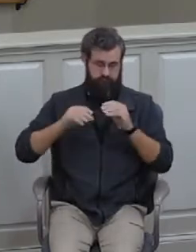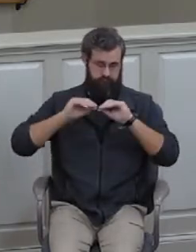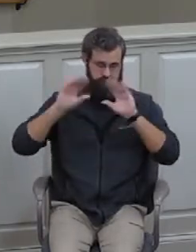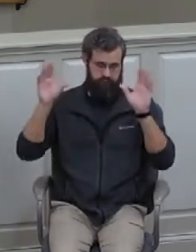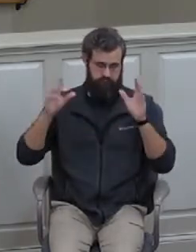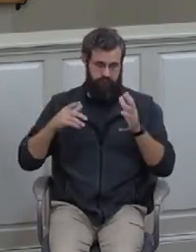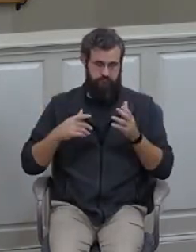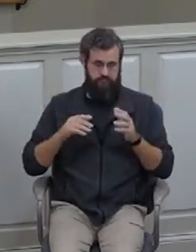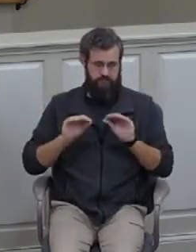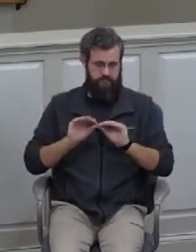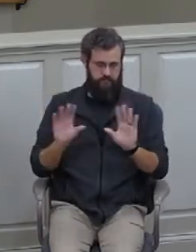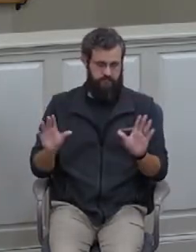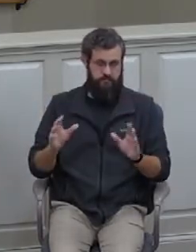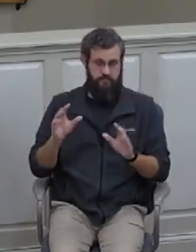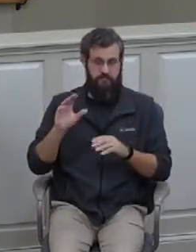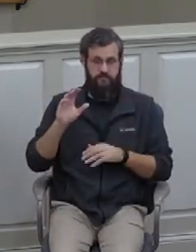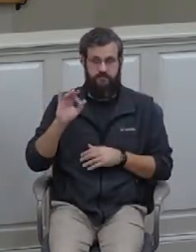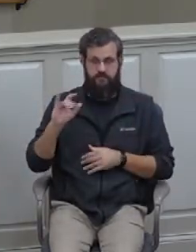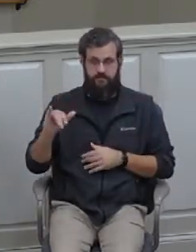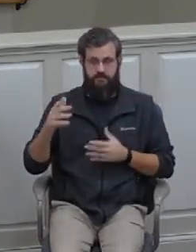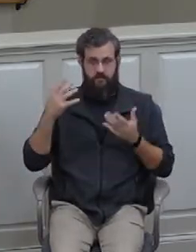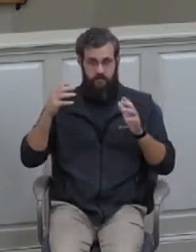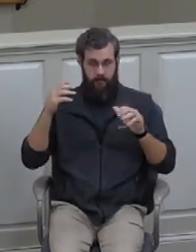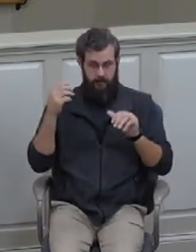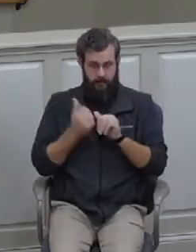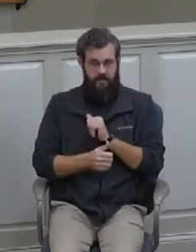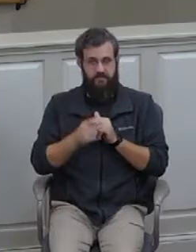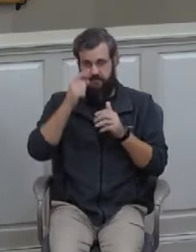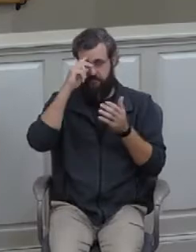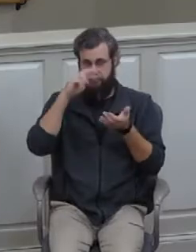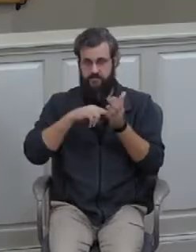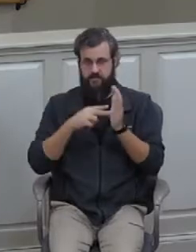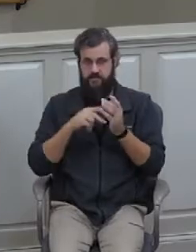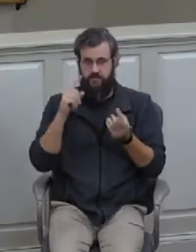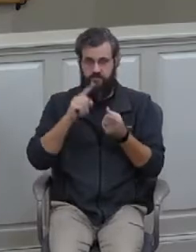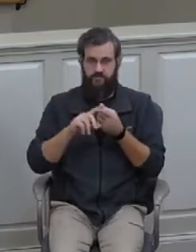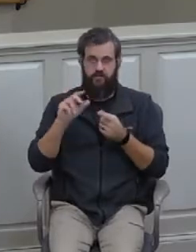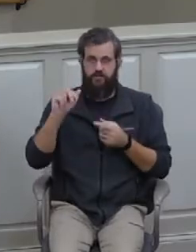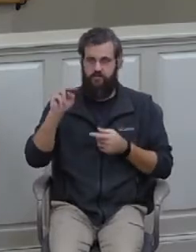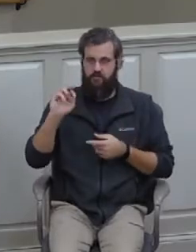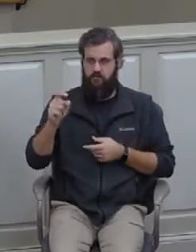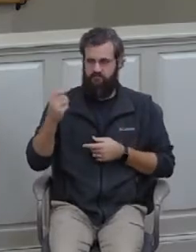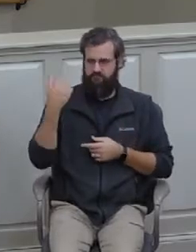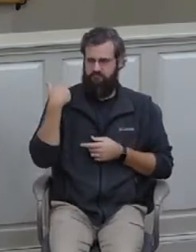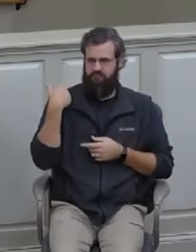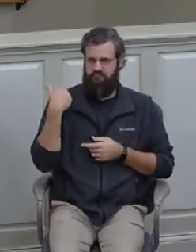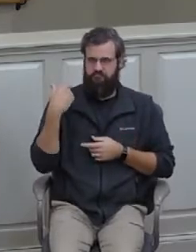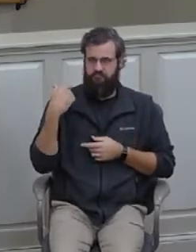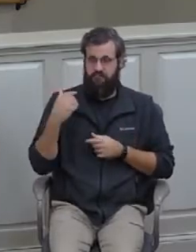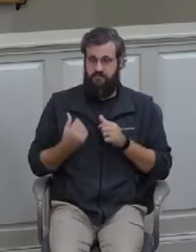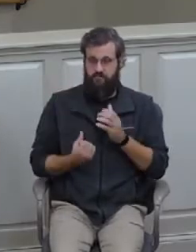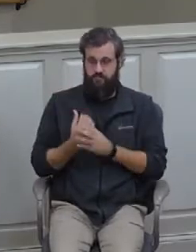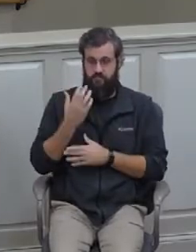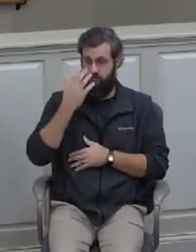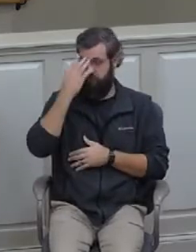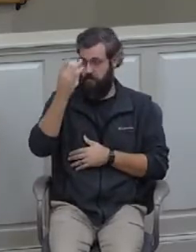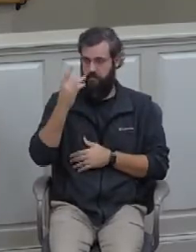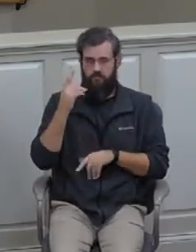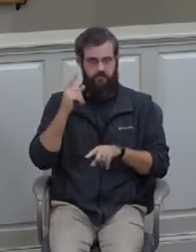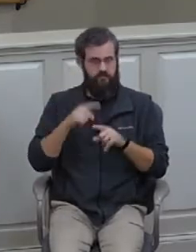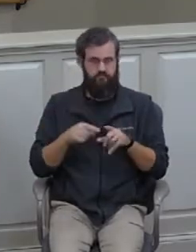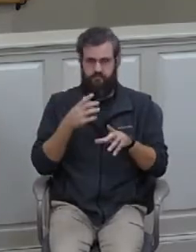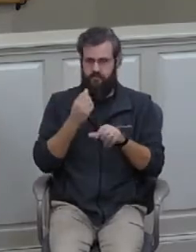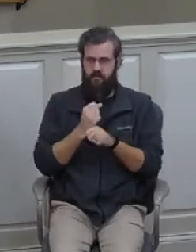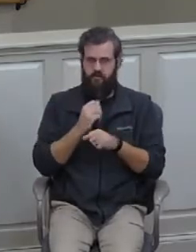is the city passed an intent to annex ordinance in the spring because consent could not be obtained